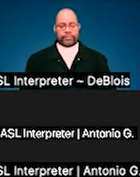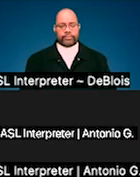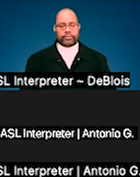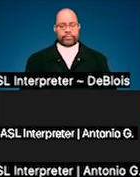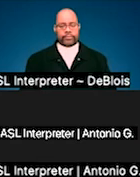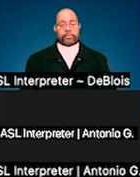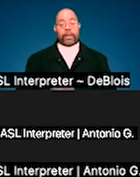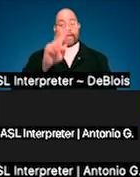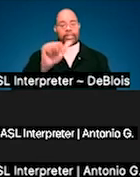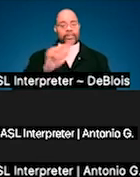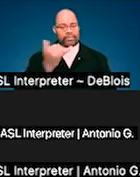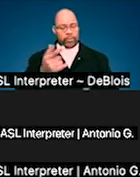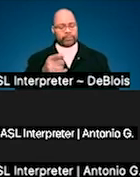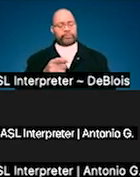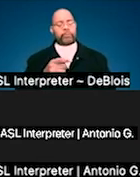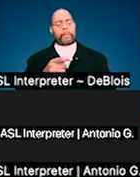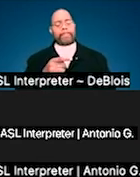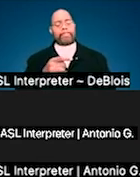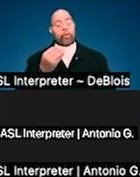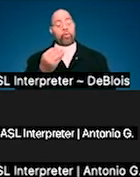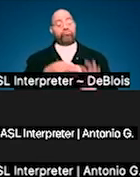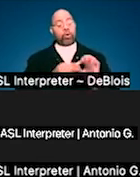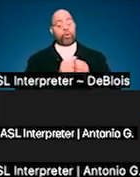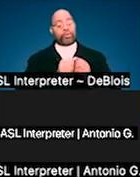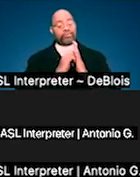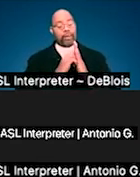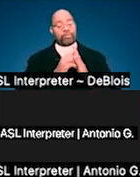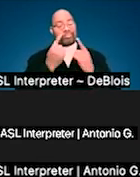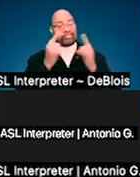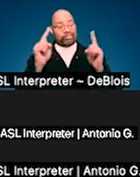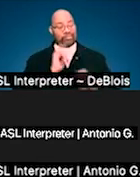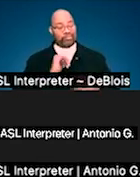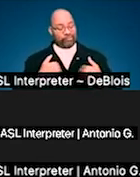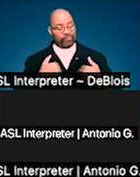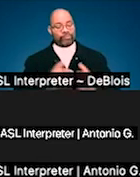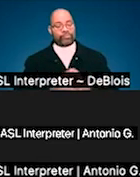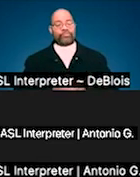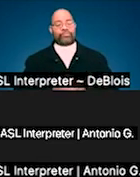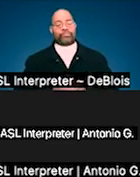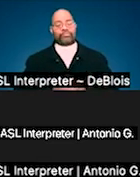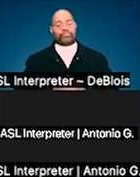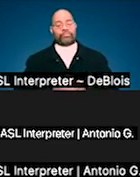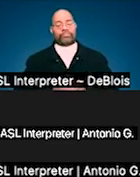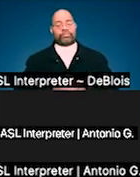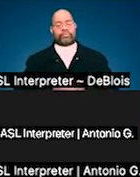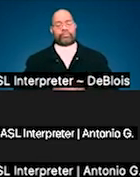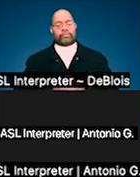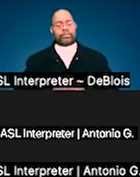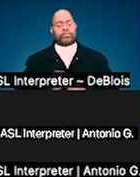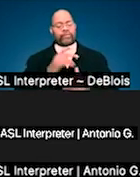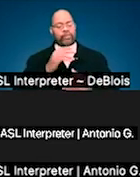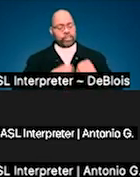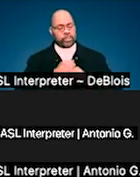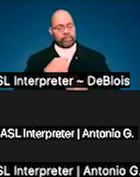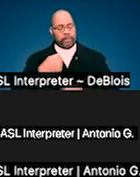This is Ava speaking. So in regards to an example of a success I've had, so over the years, me